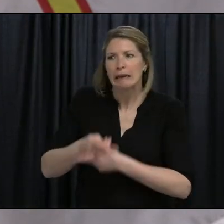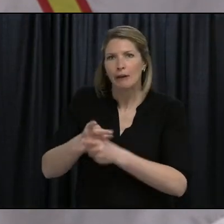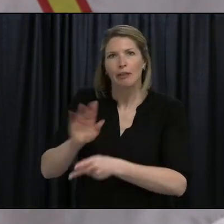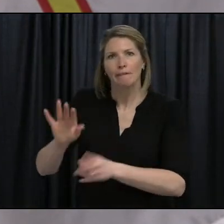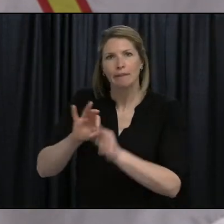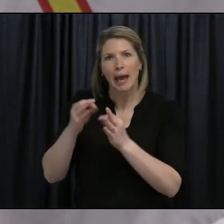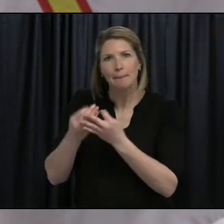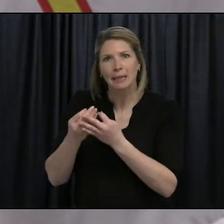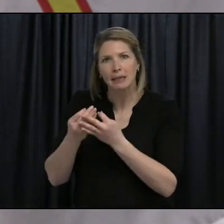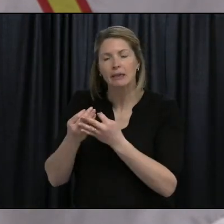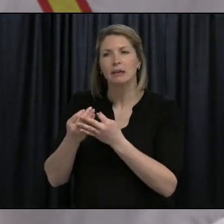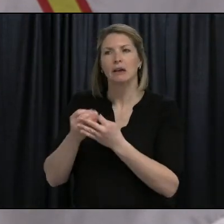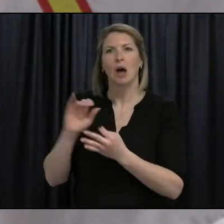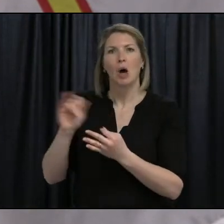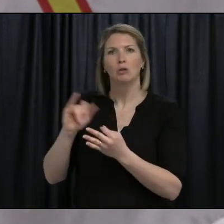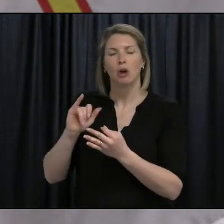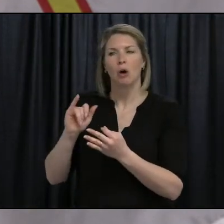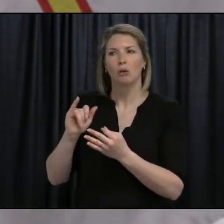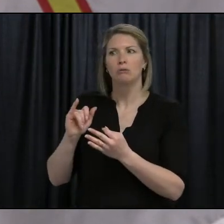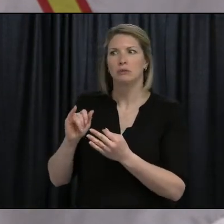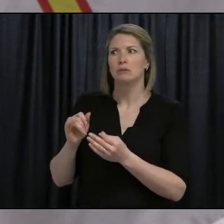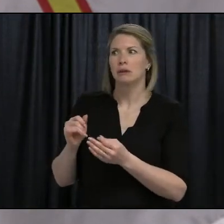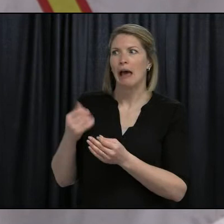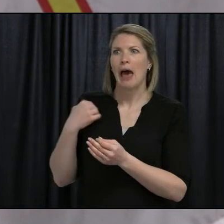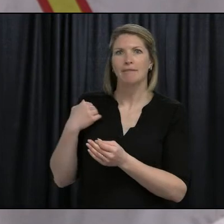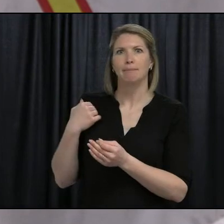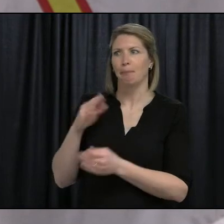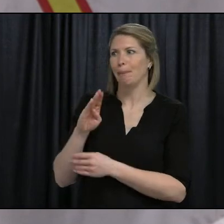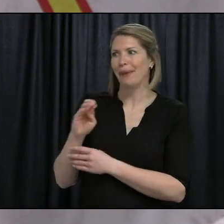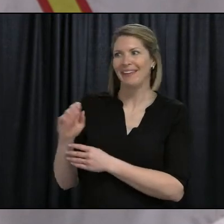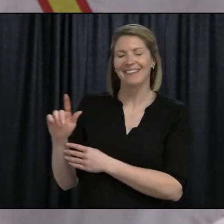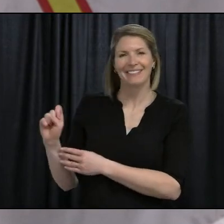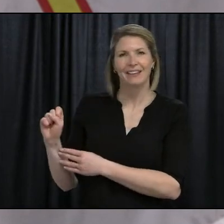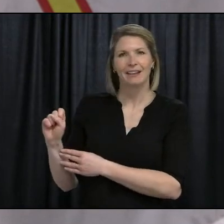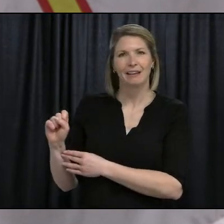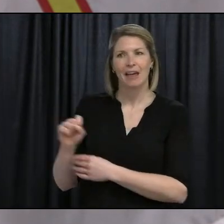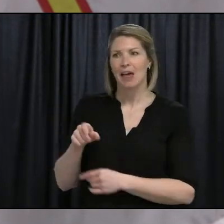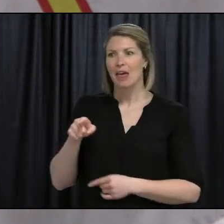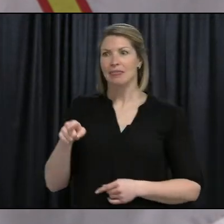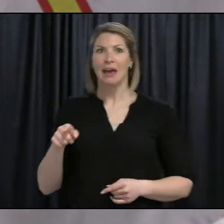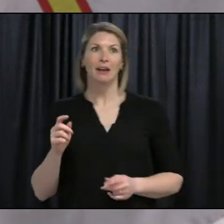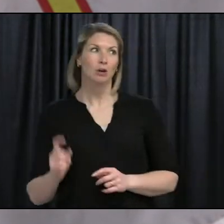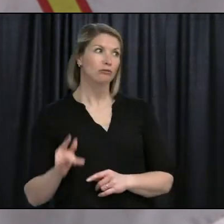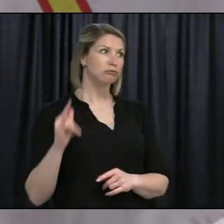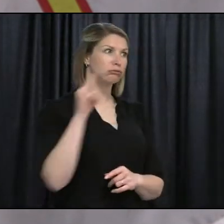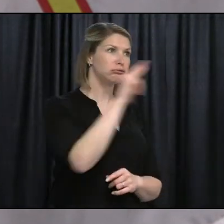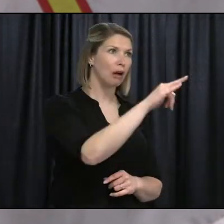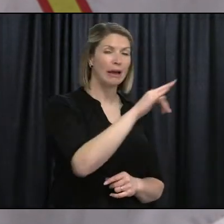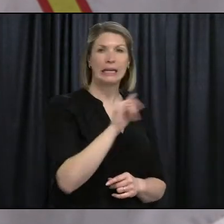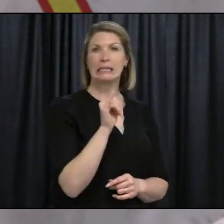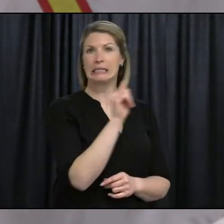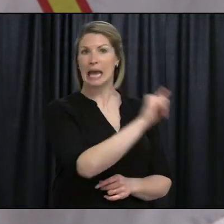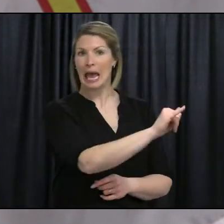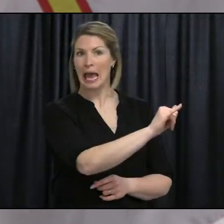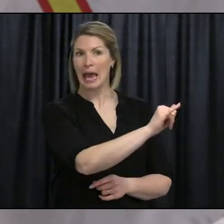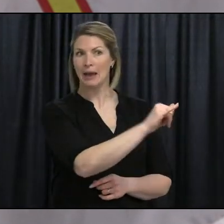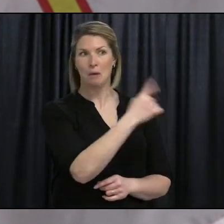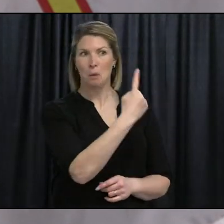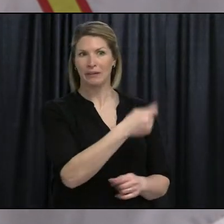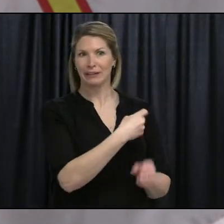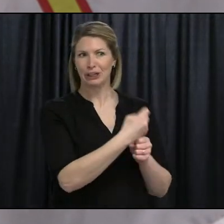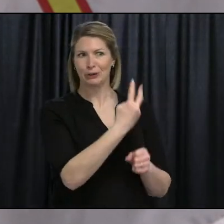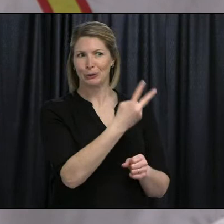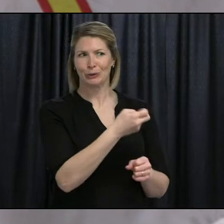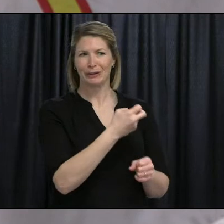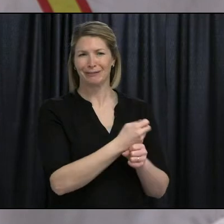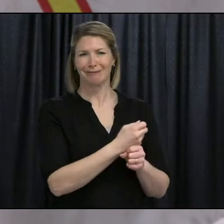to expect them to spend long amounts of time away from their families is kind of unreasonable, and